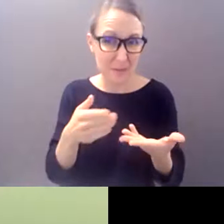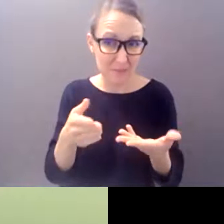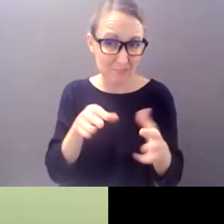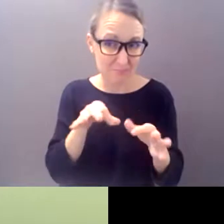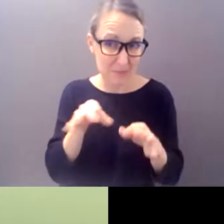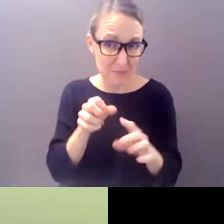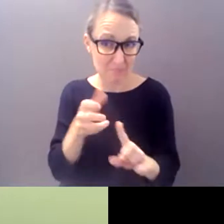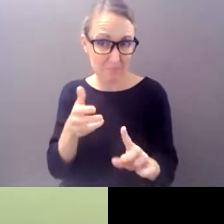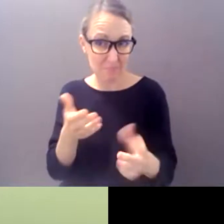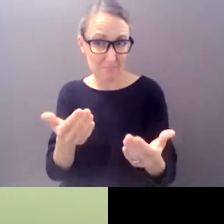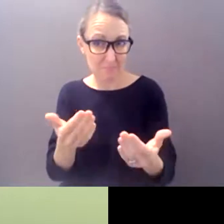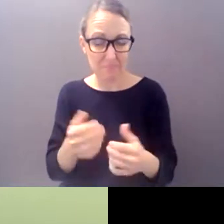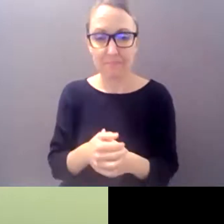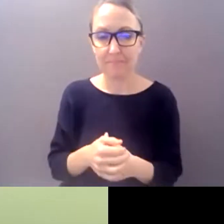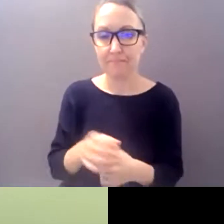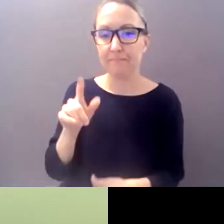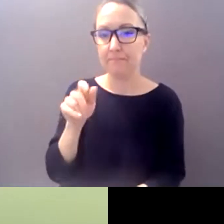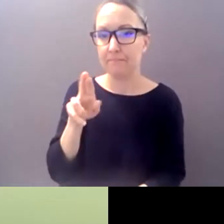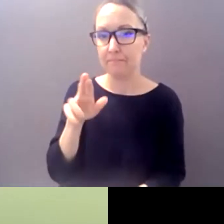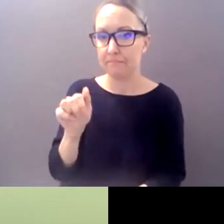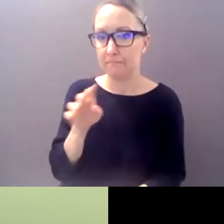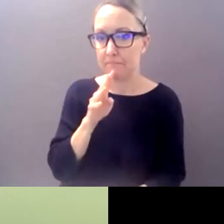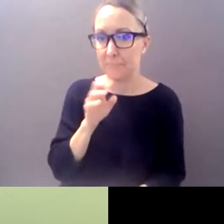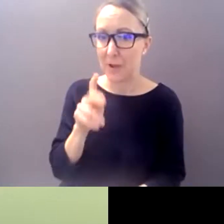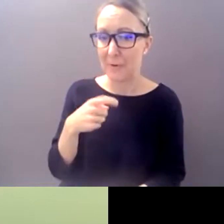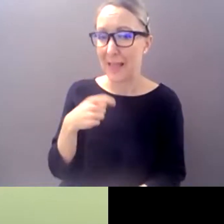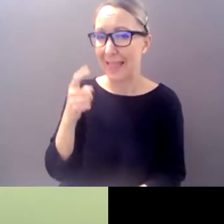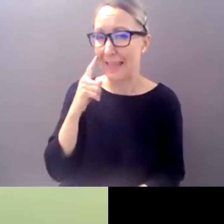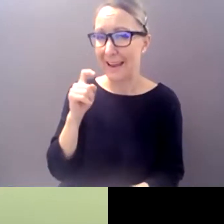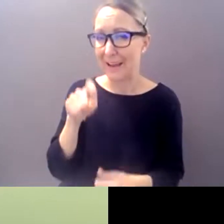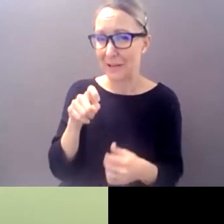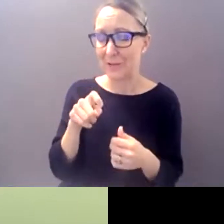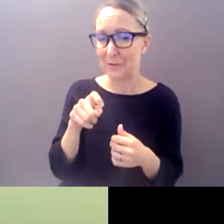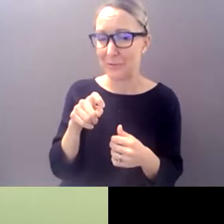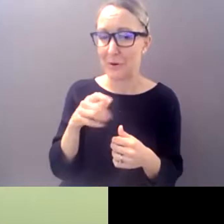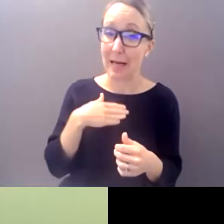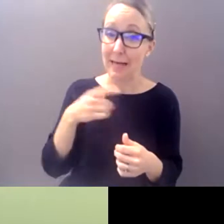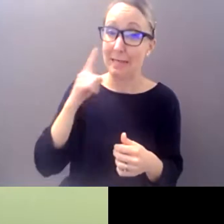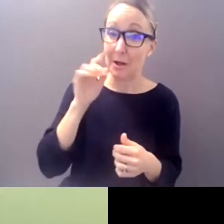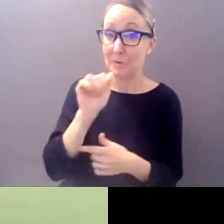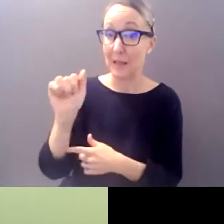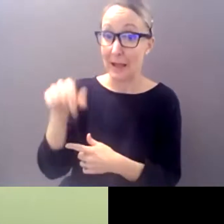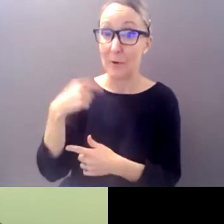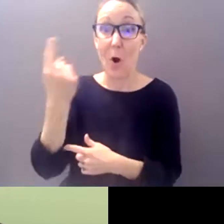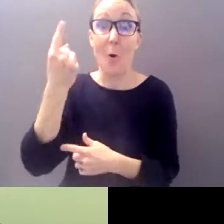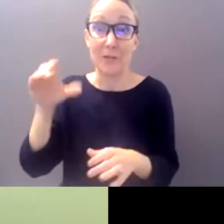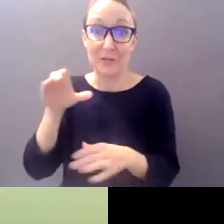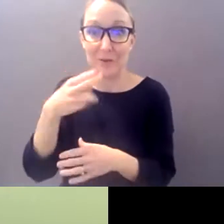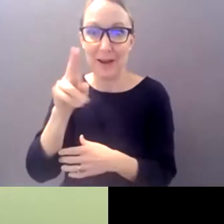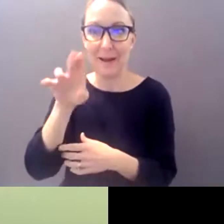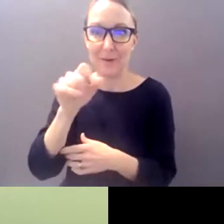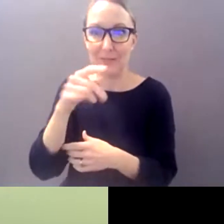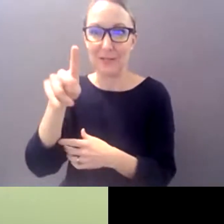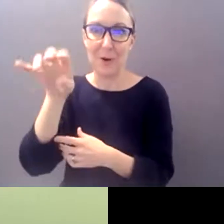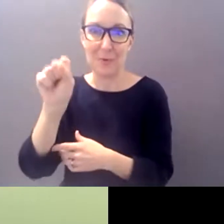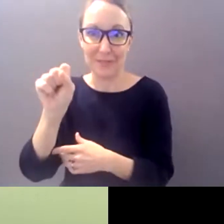Well, I guess I have to correct the assumption. My assumption was as AAAs, we were always doing Hubs and Spokes. So I'm going to put